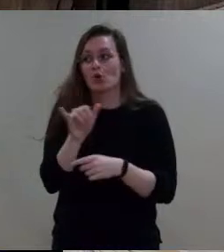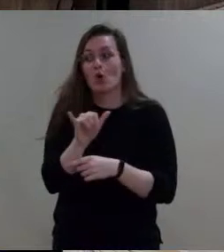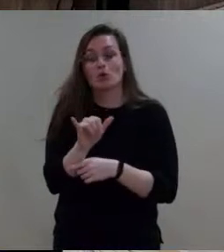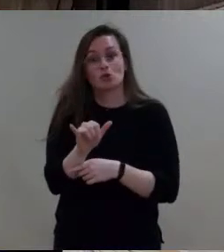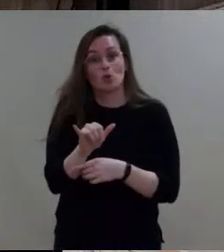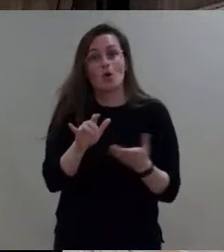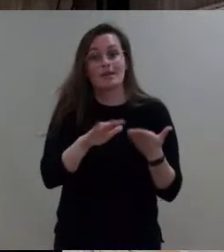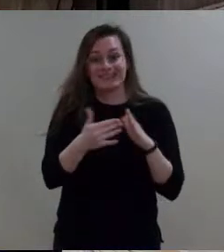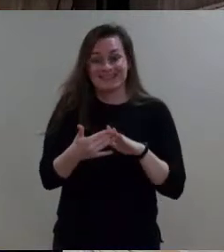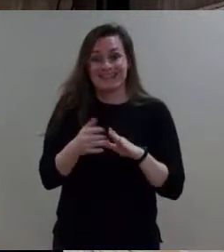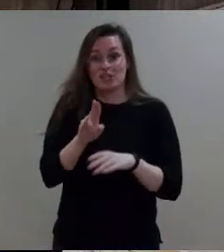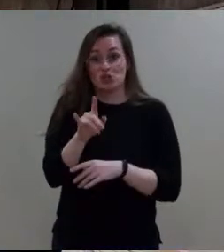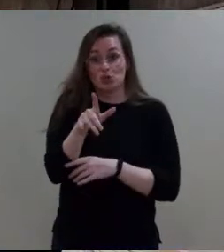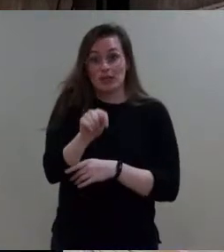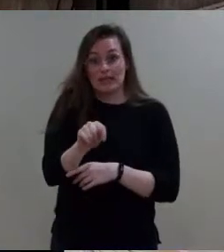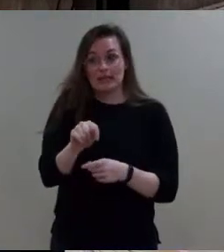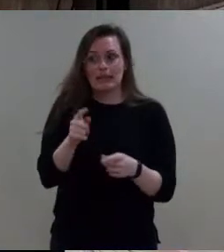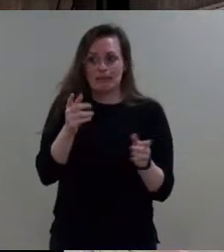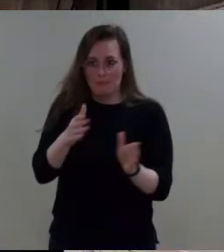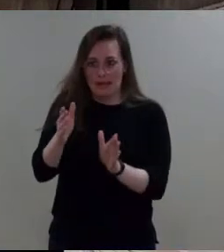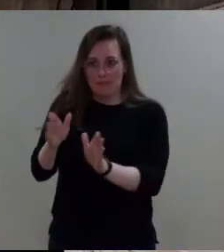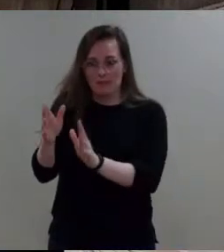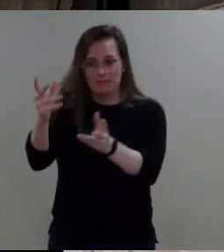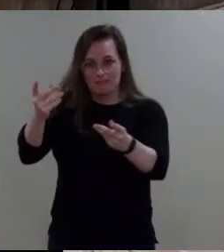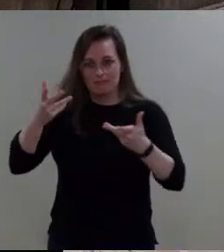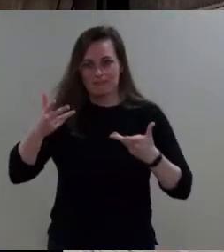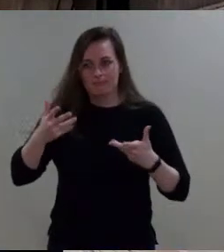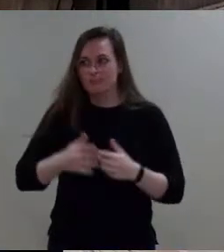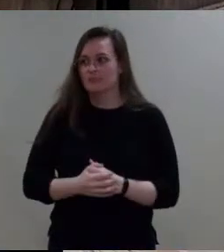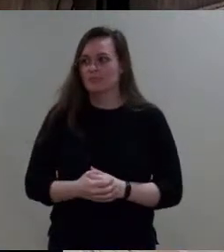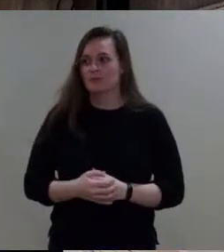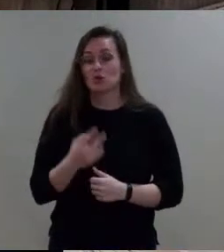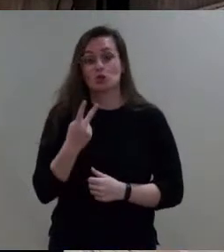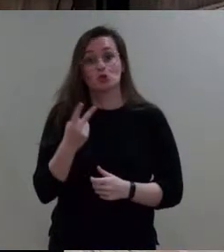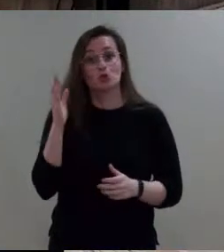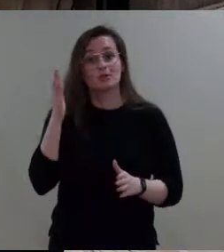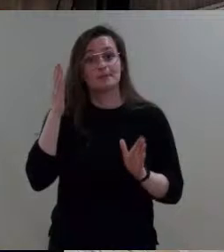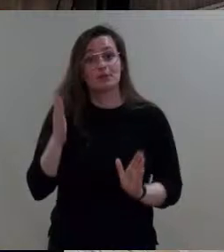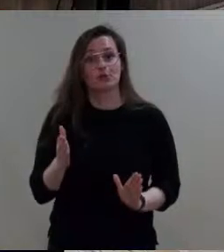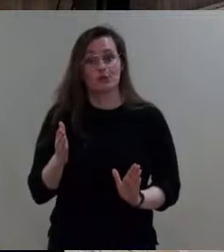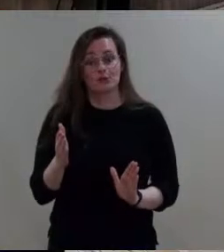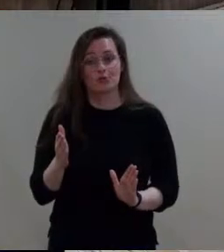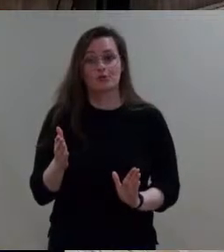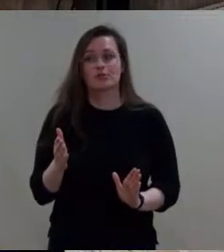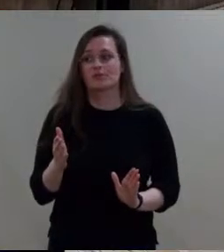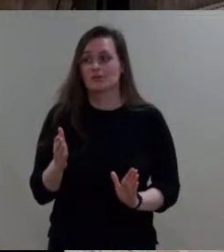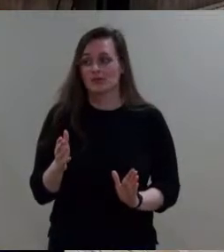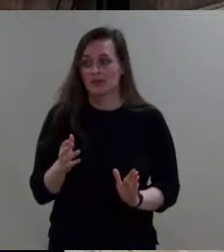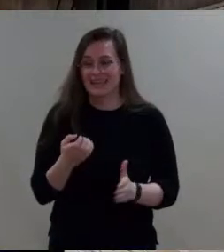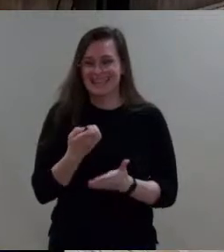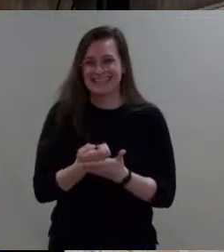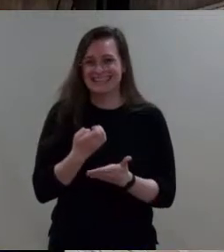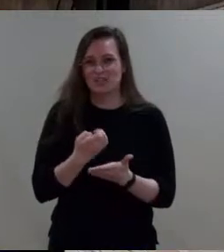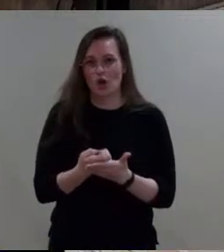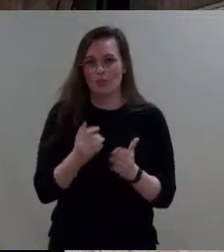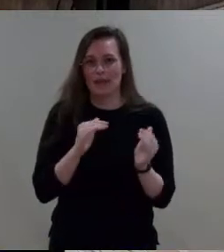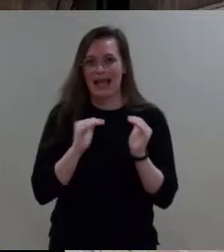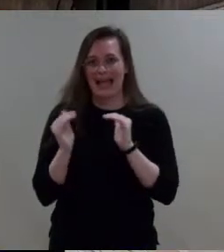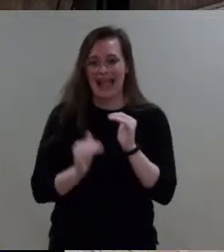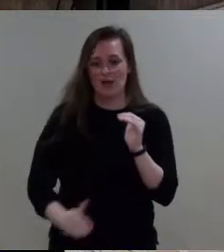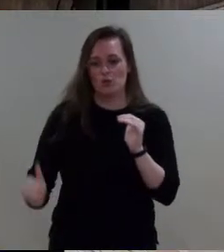municipal units. Of particular interest, there were 2 speakers and economic equity labs held throughout the